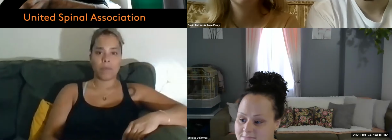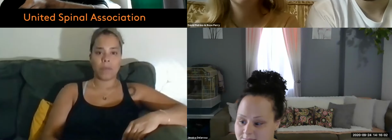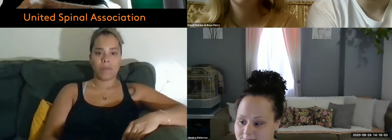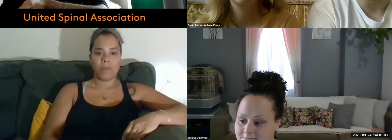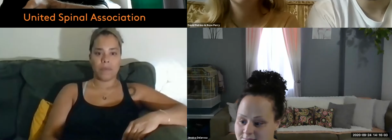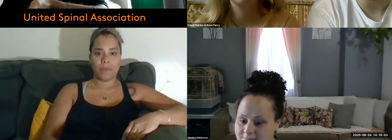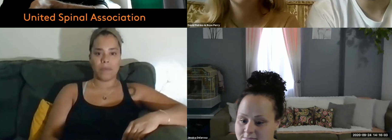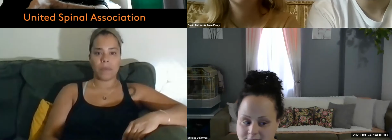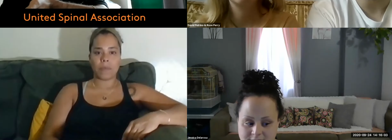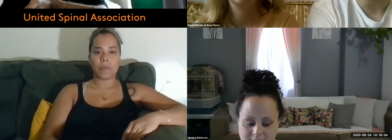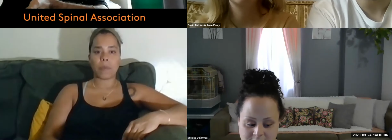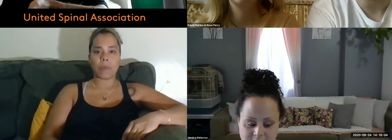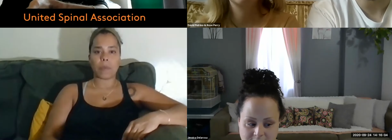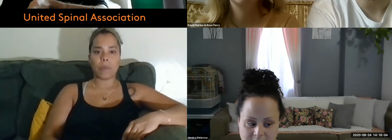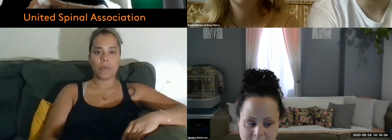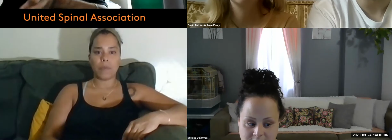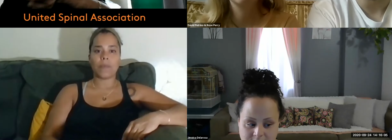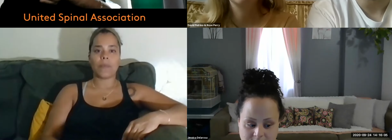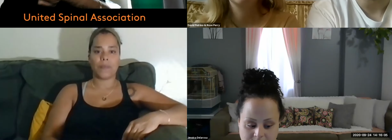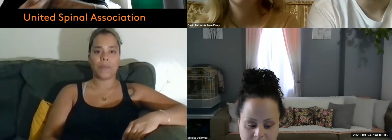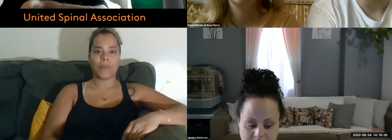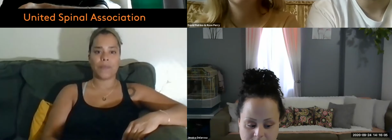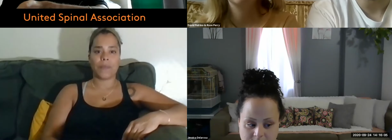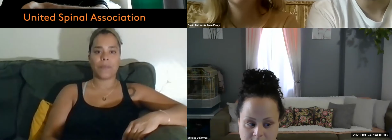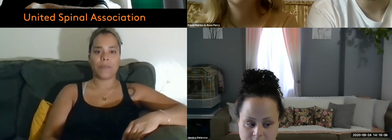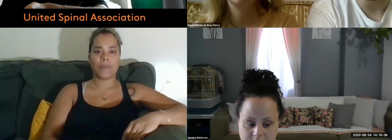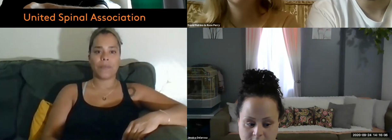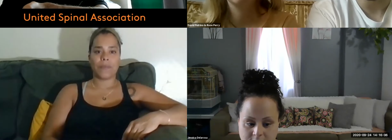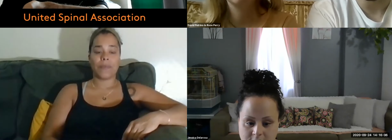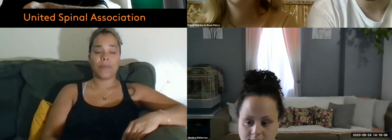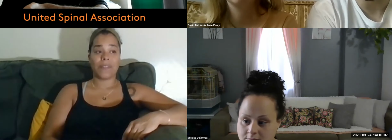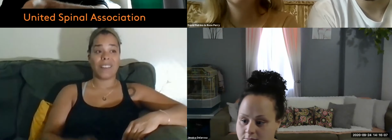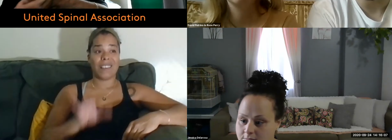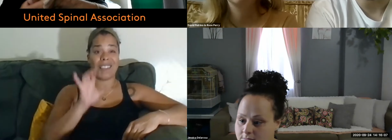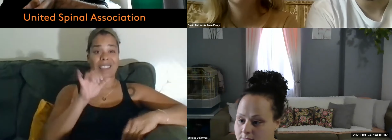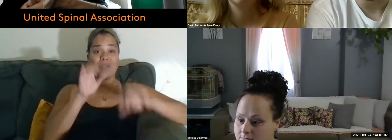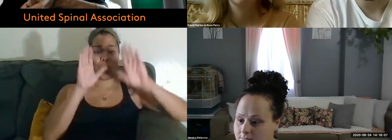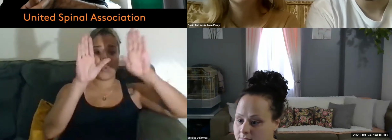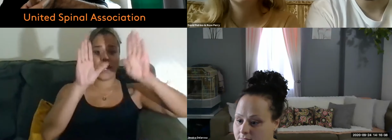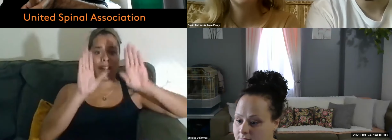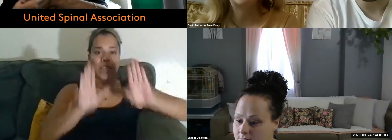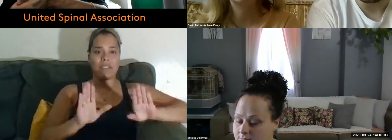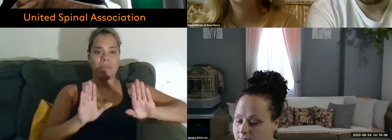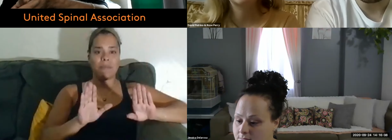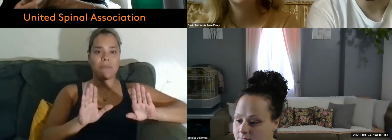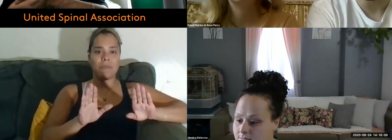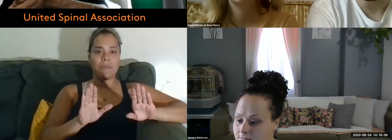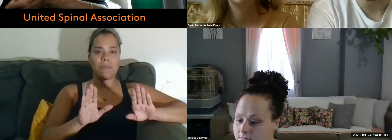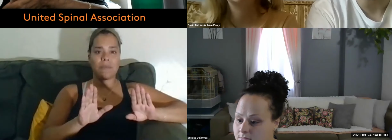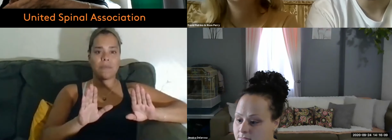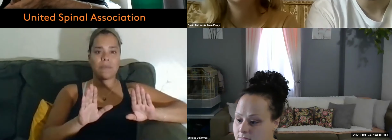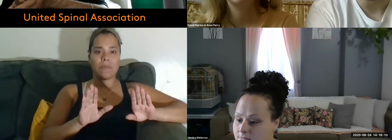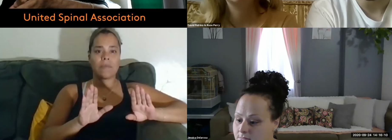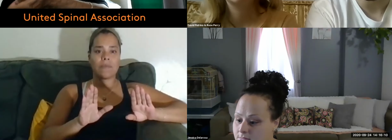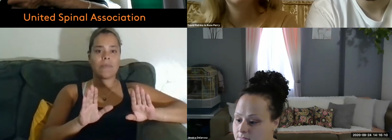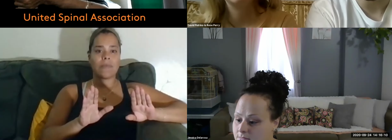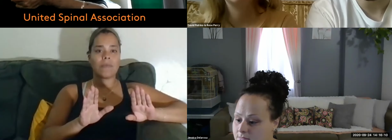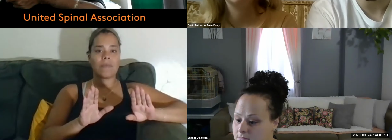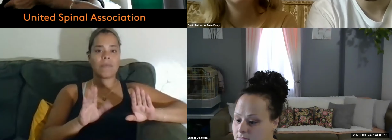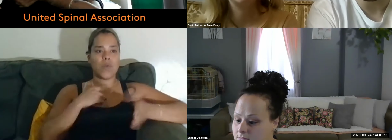because through the chapter, we partnered with you and Yes. David to help us,